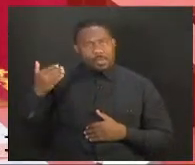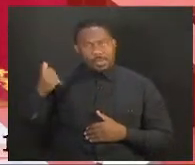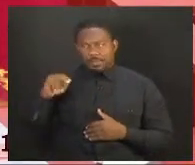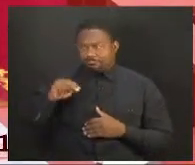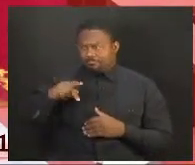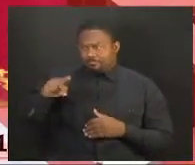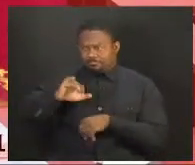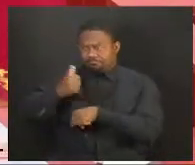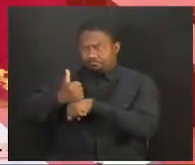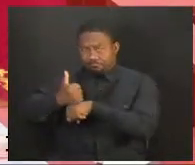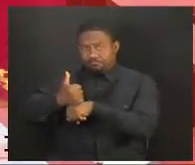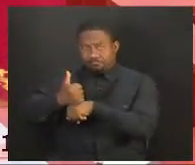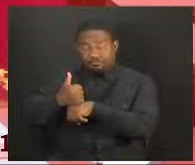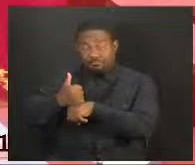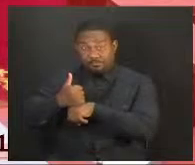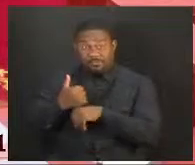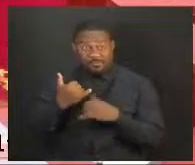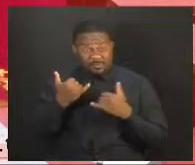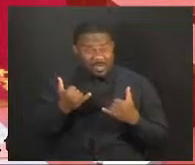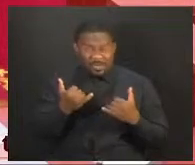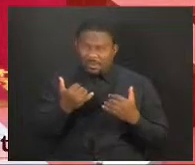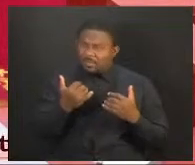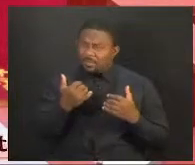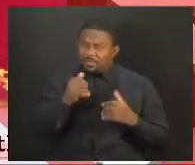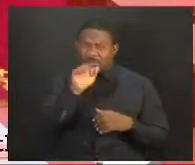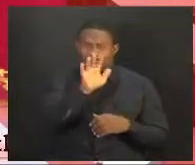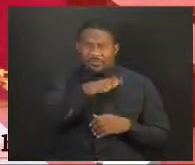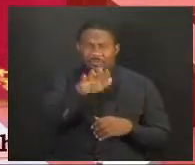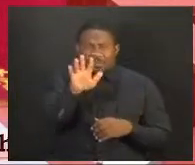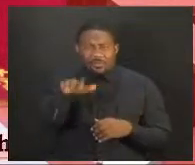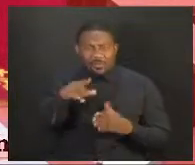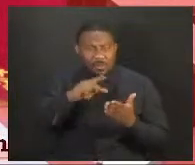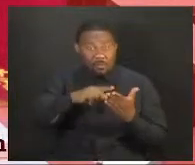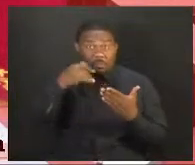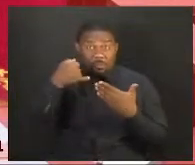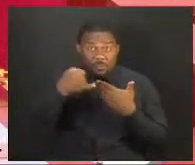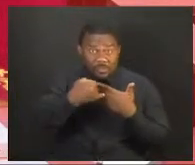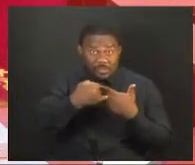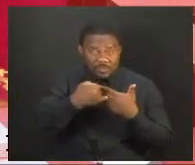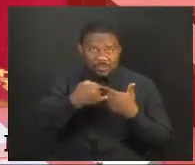administration, a staggering number of 55 projects